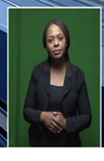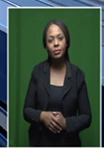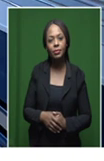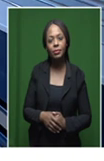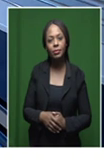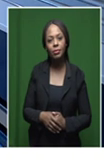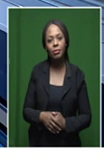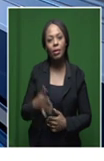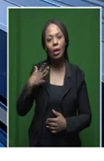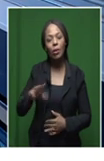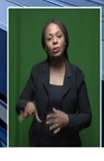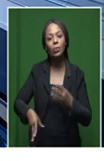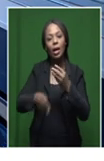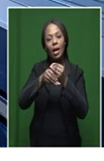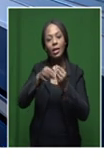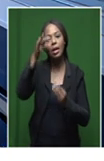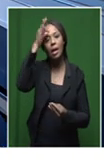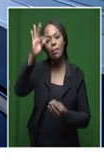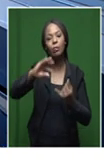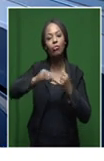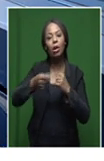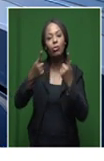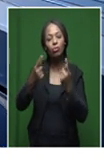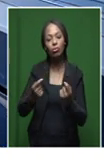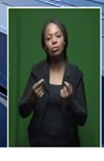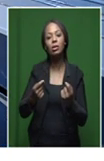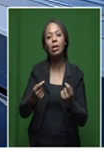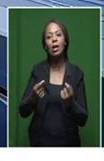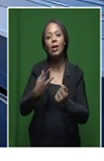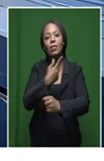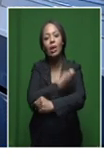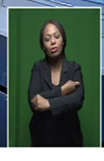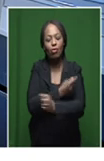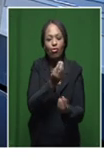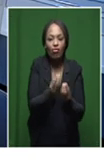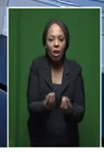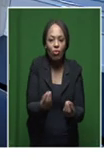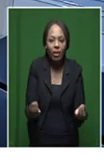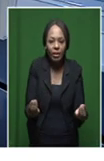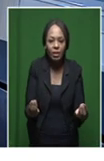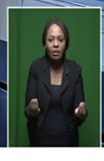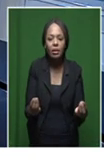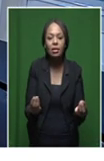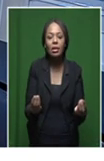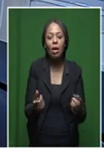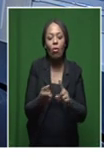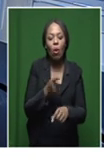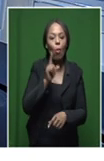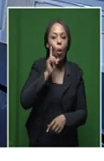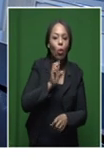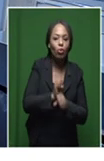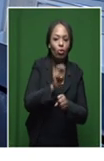I want to add to what the government is trying to do now, to vaccinate children from the age of